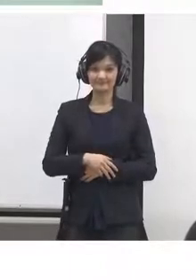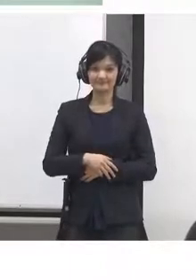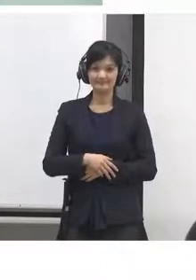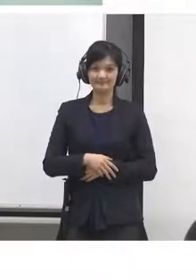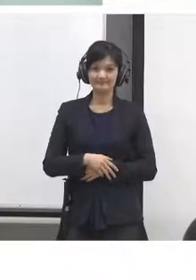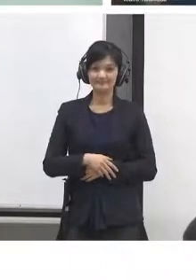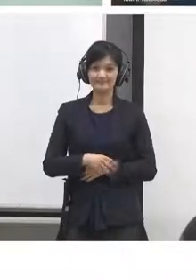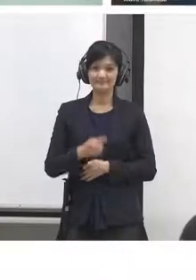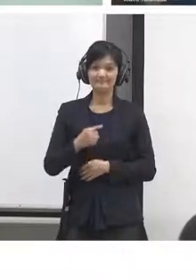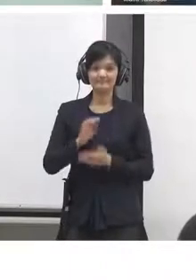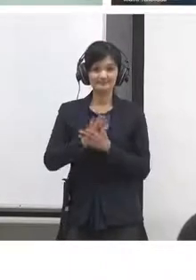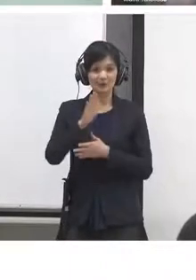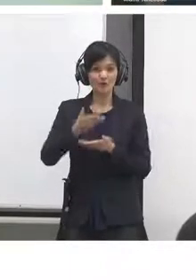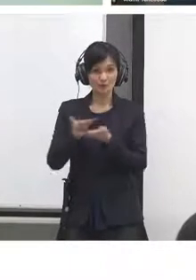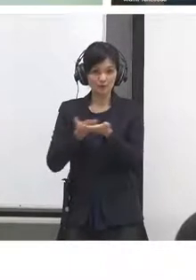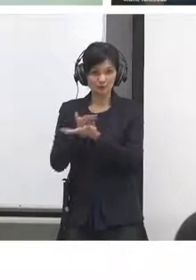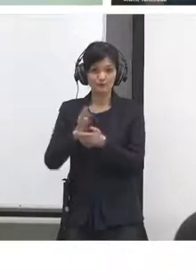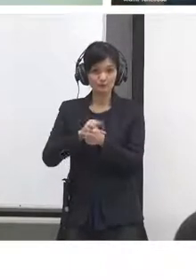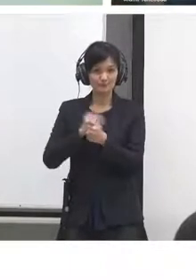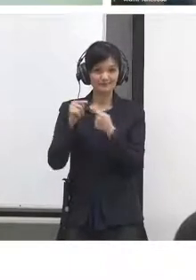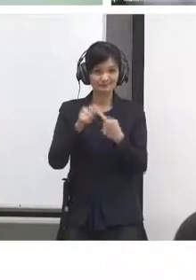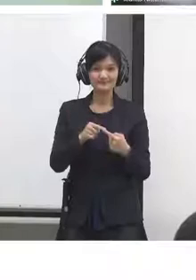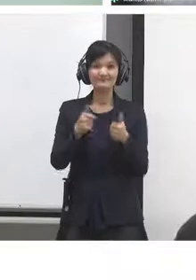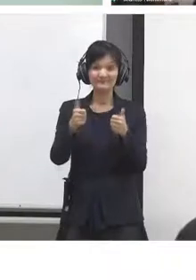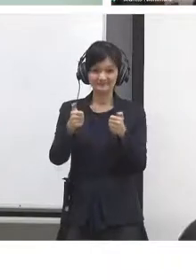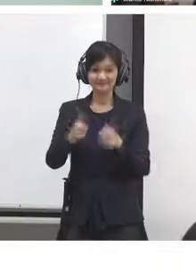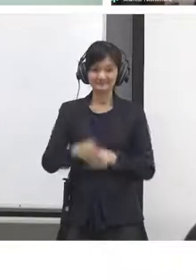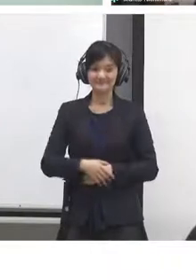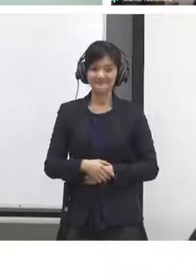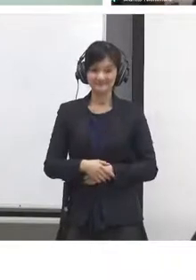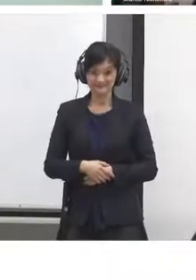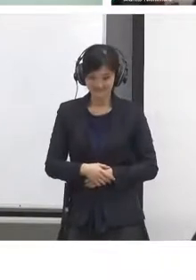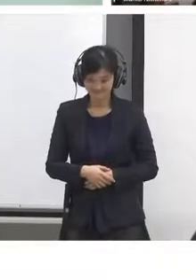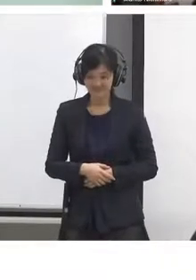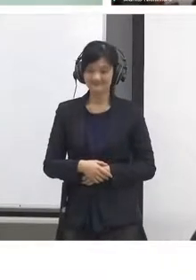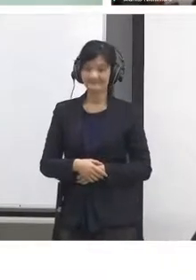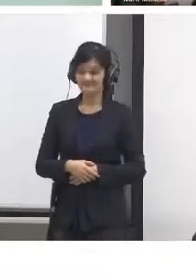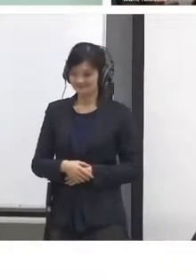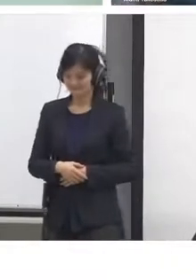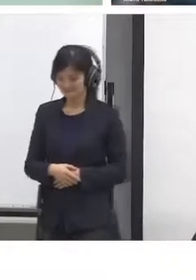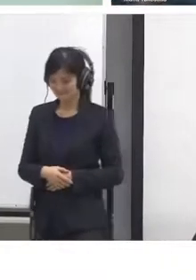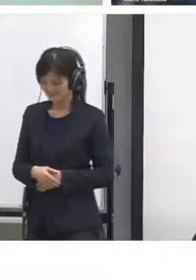Thank you so much. Bye. Bye. Thank you. Thank you.